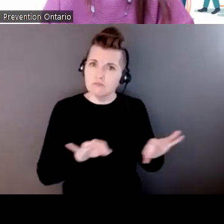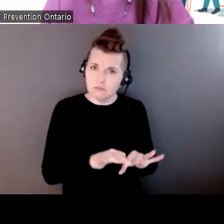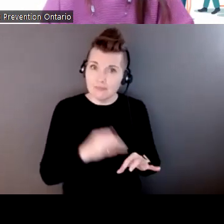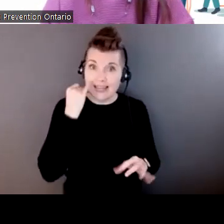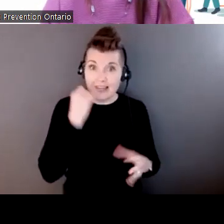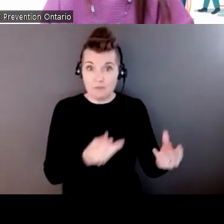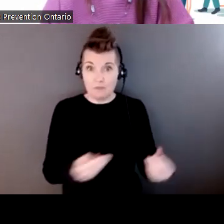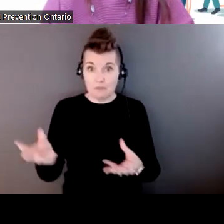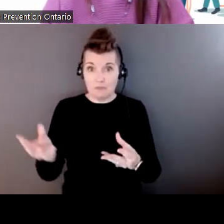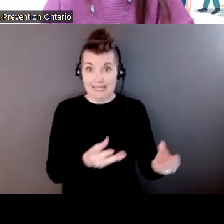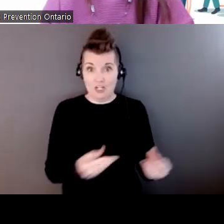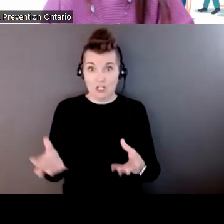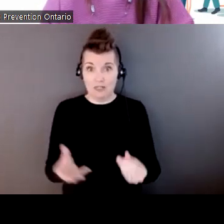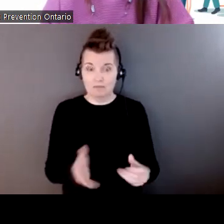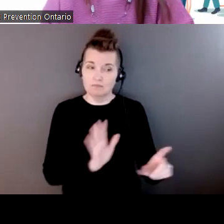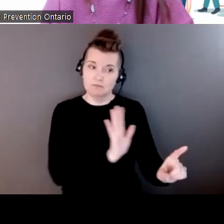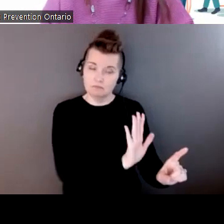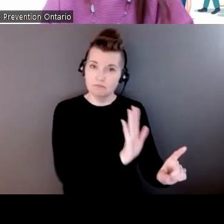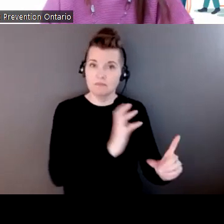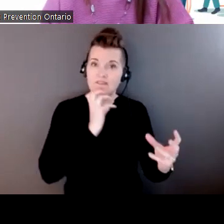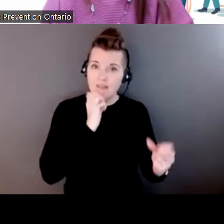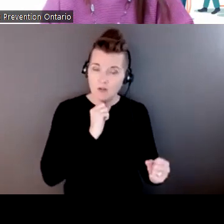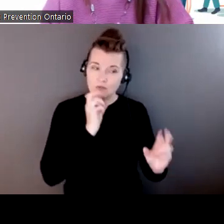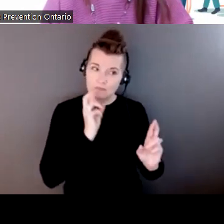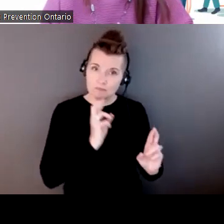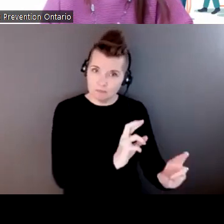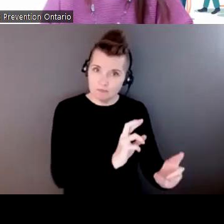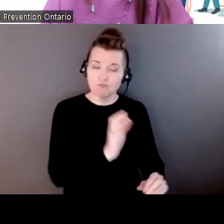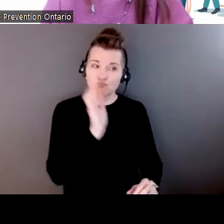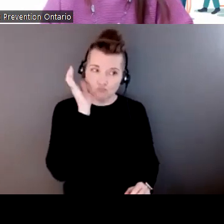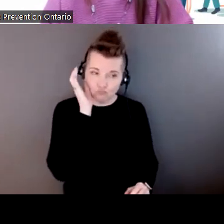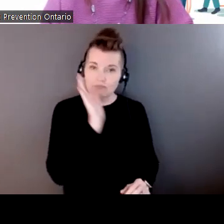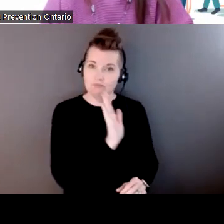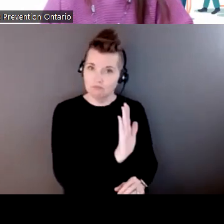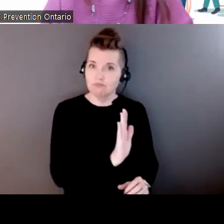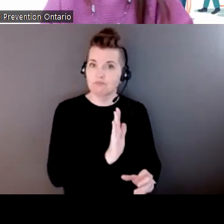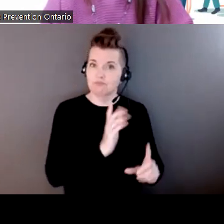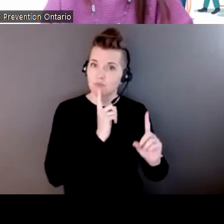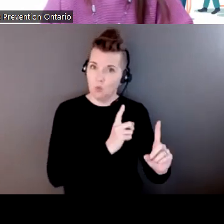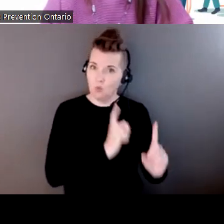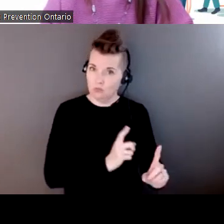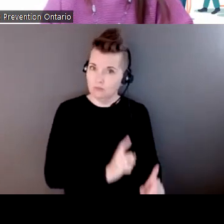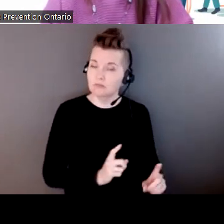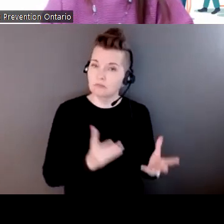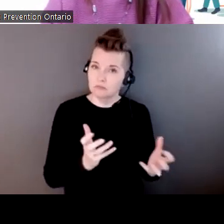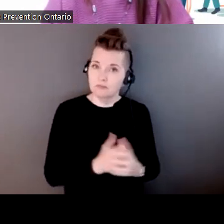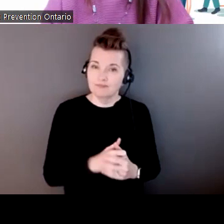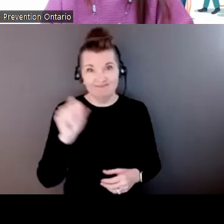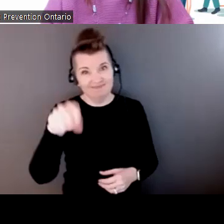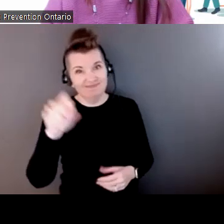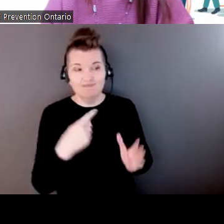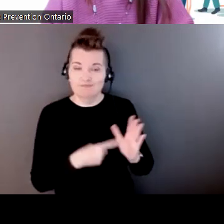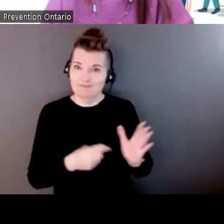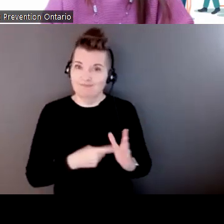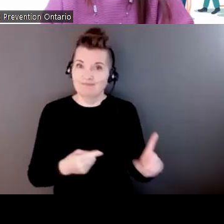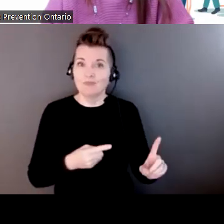adult and their values respected. And I think that's often missed, right? We talk around the person, but we don't include them. And